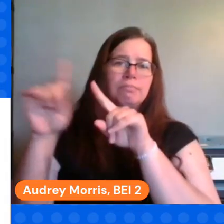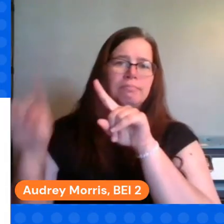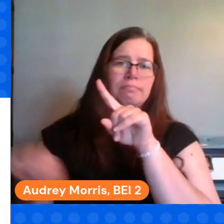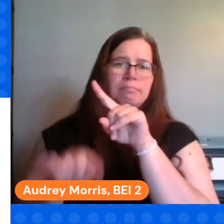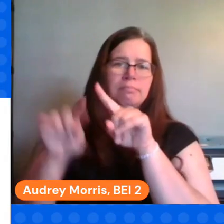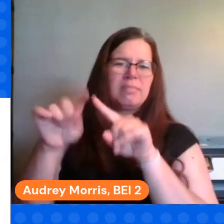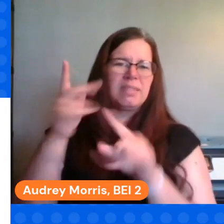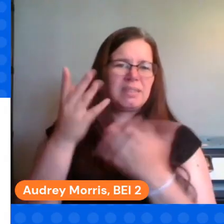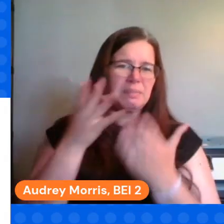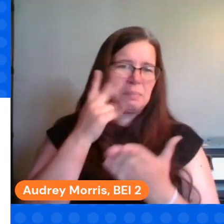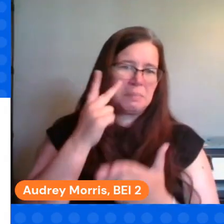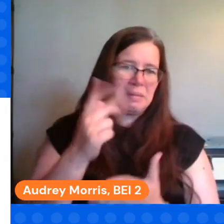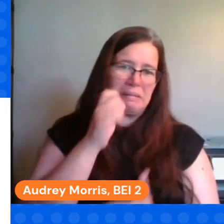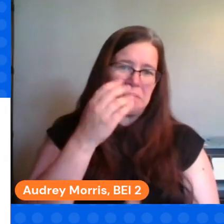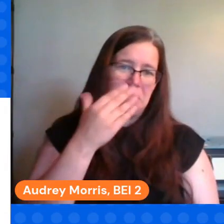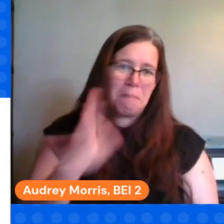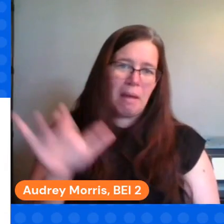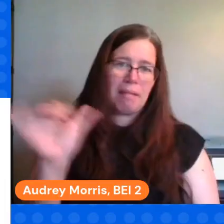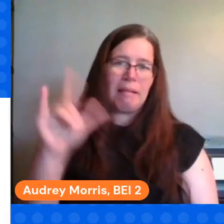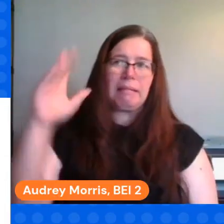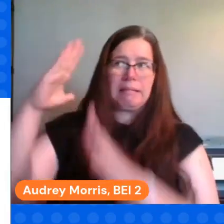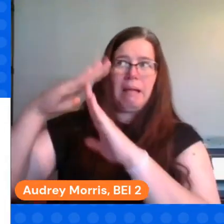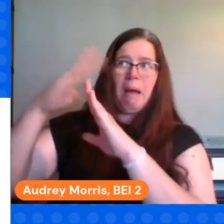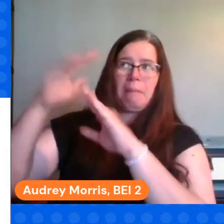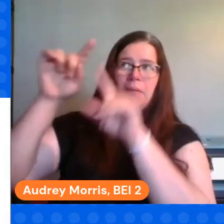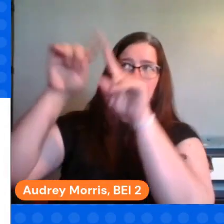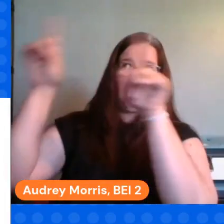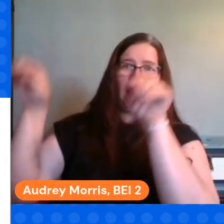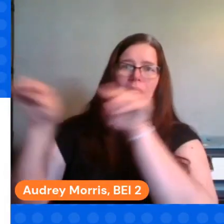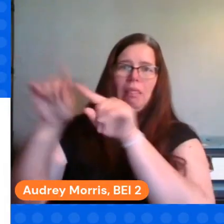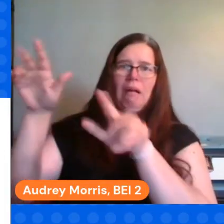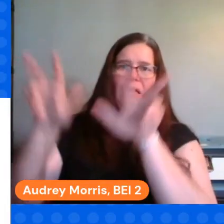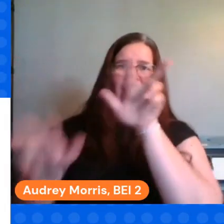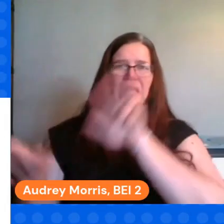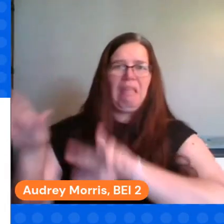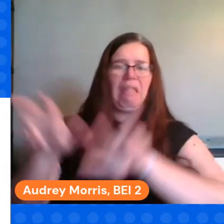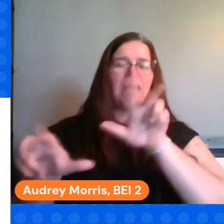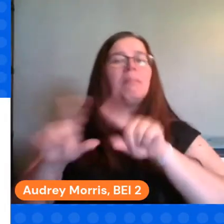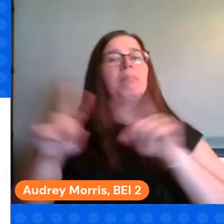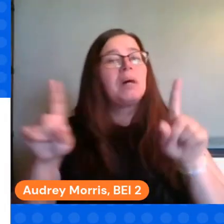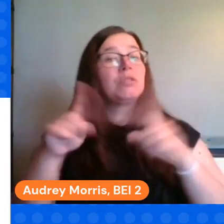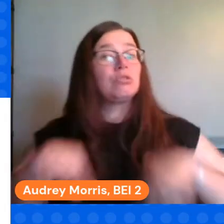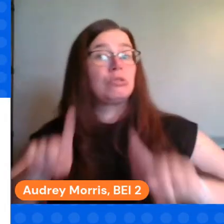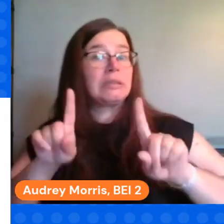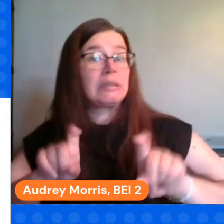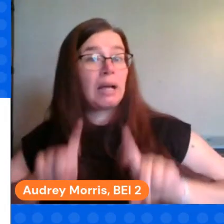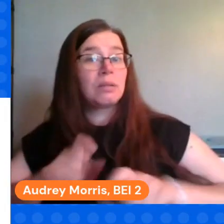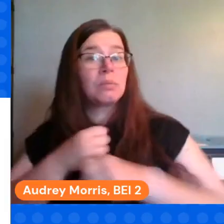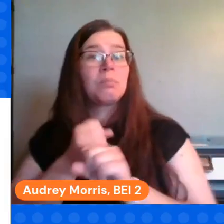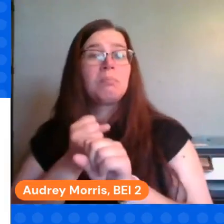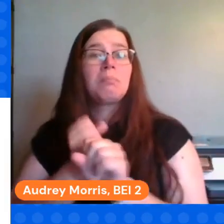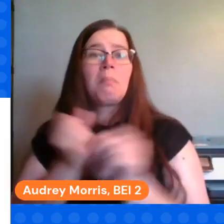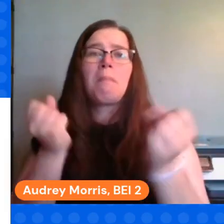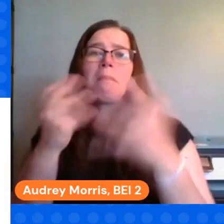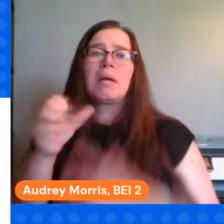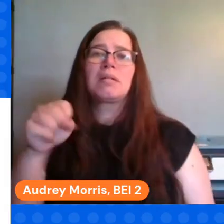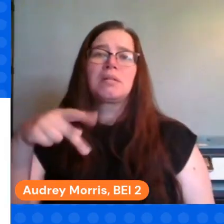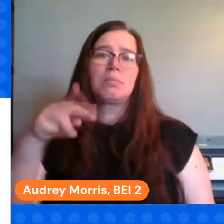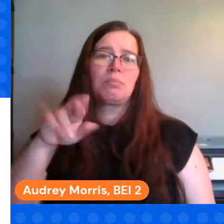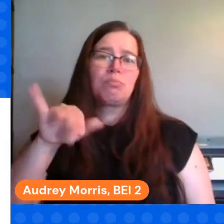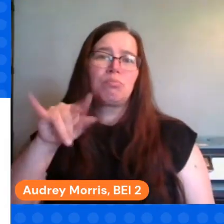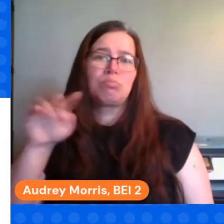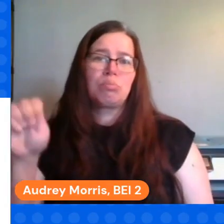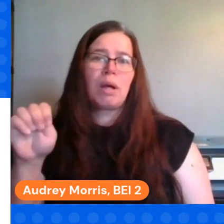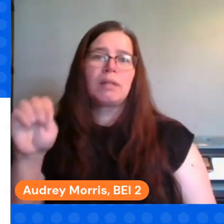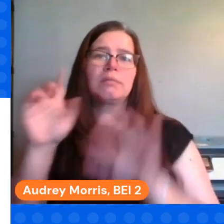as bad as the top one. But what we did in testing is we created many, many sprites, and we did a Win Touches on all of them just to see really